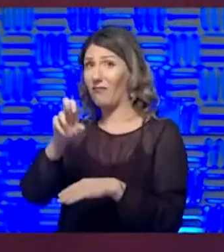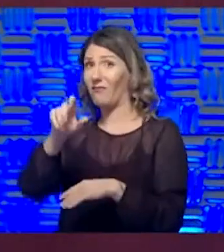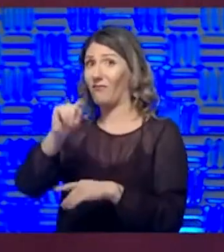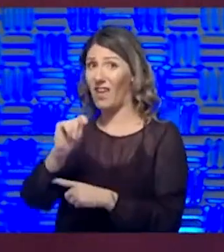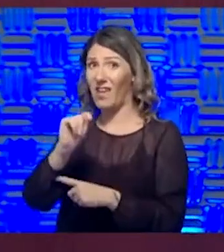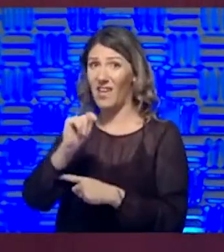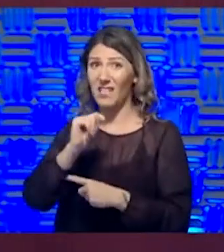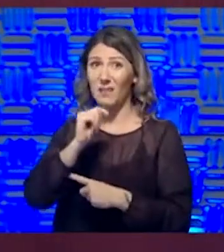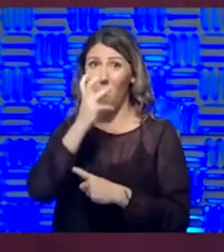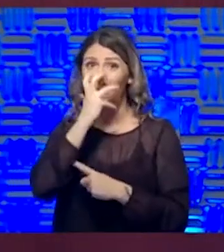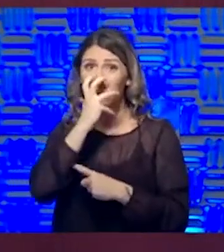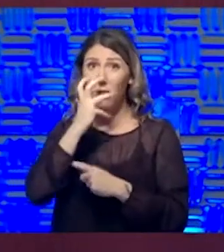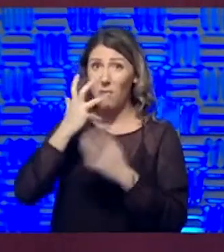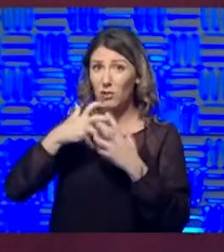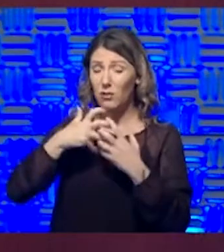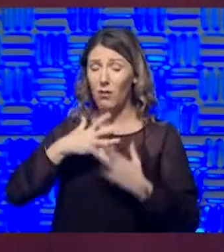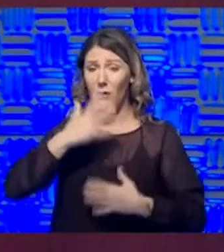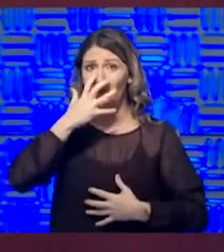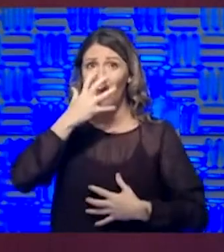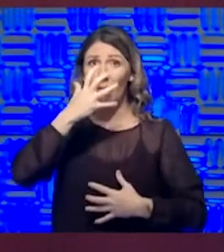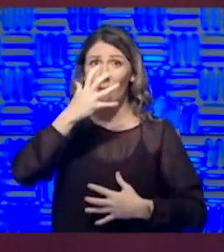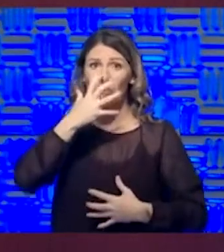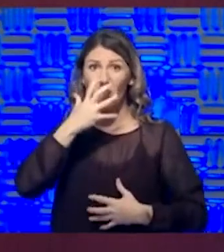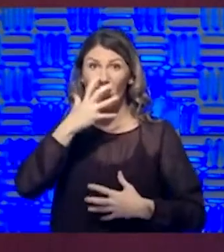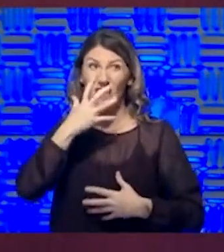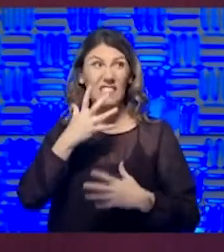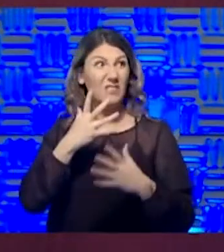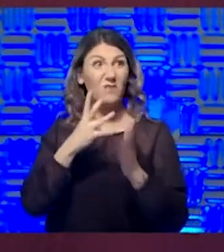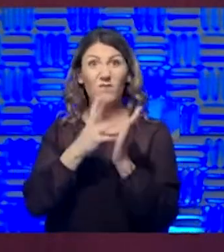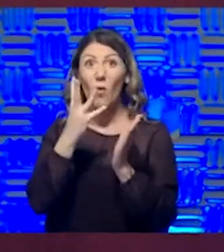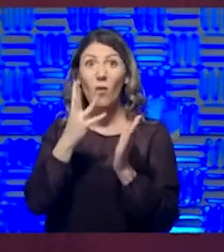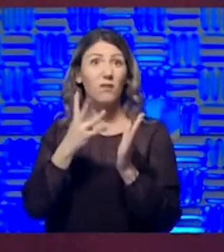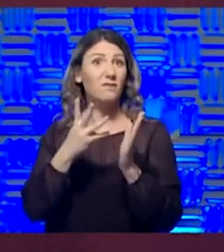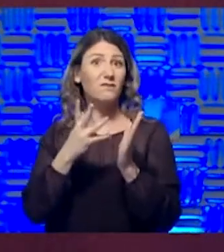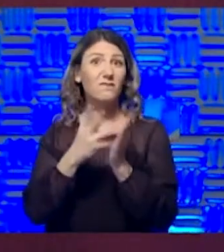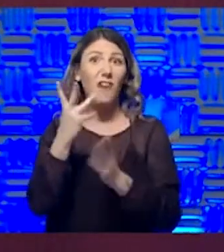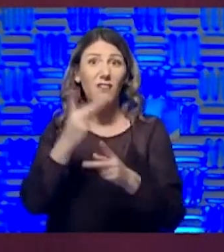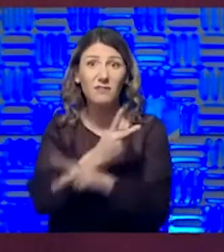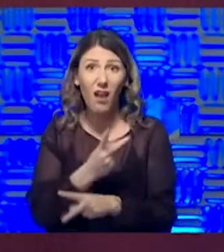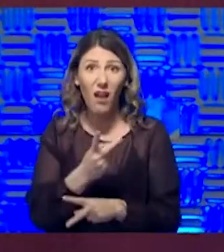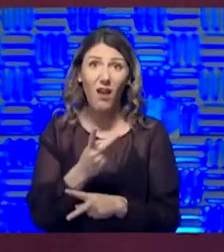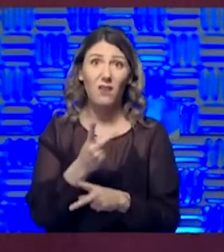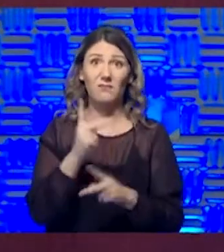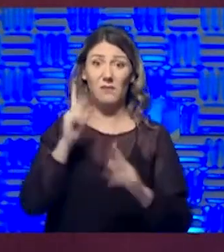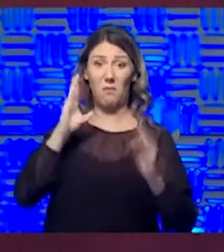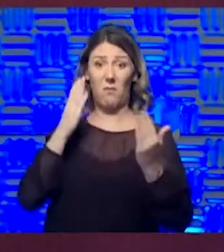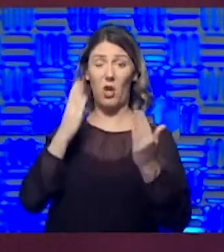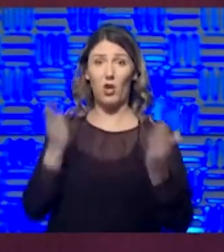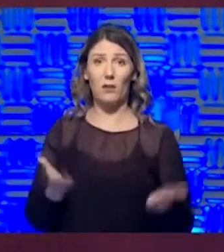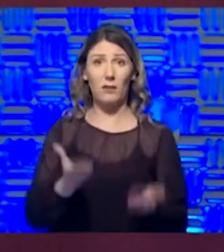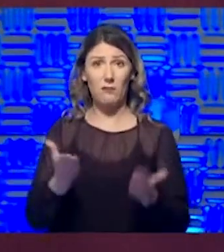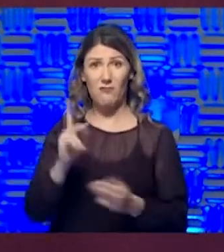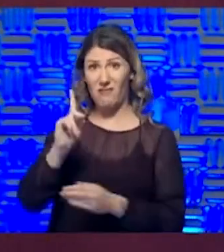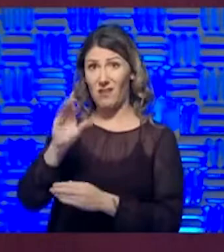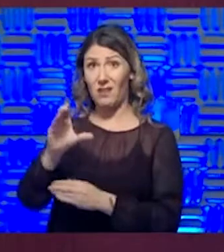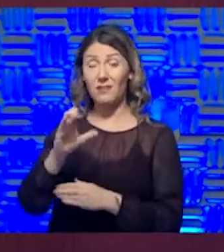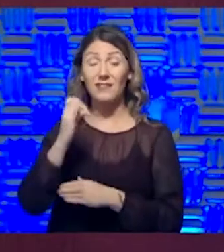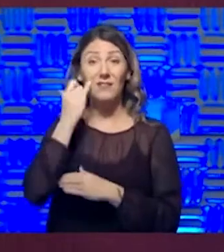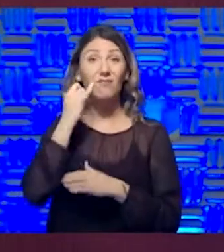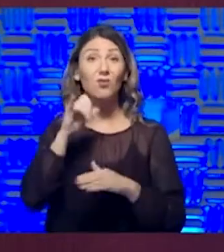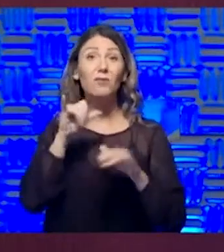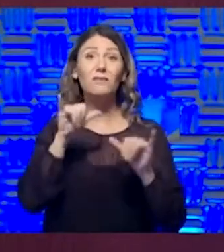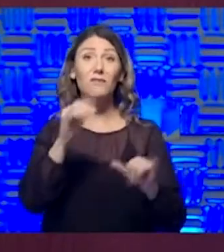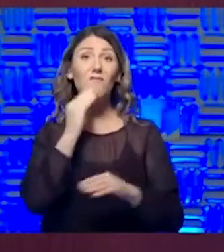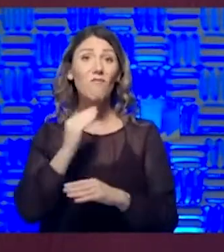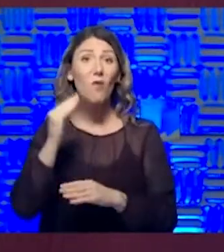having here. Yeah. So it really makes a difference if you can stay at home, you know, and stay away from groups, and